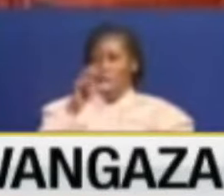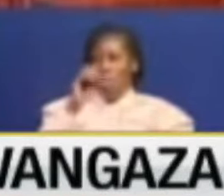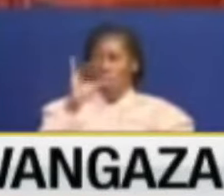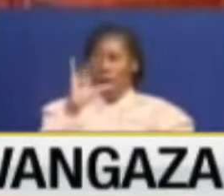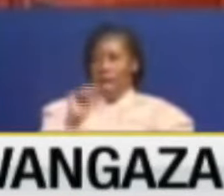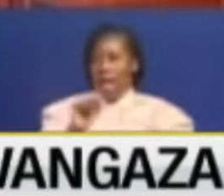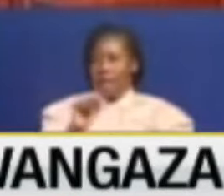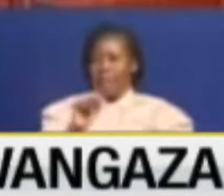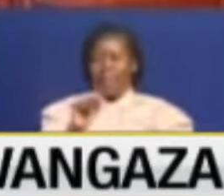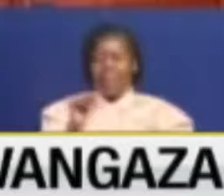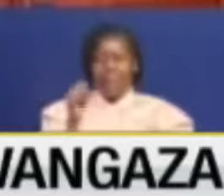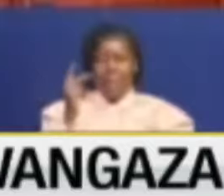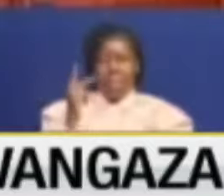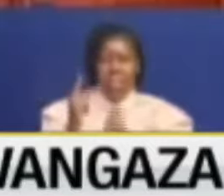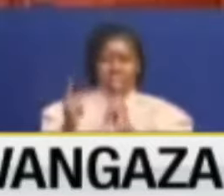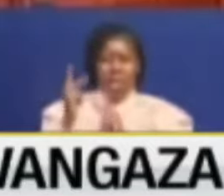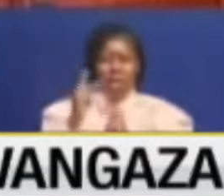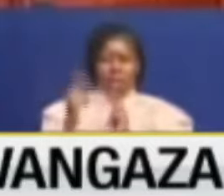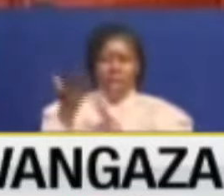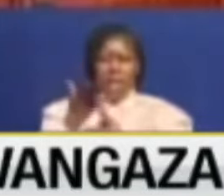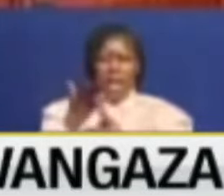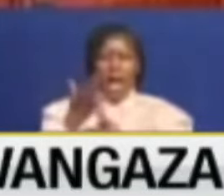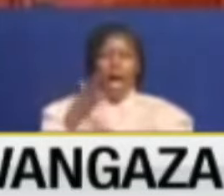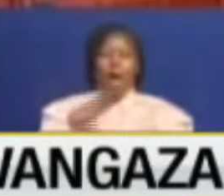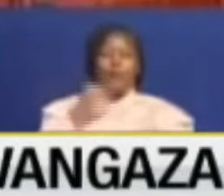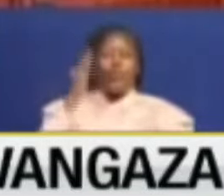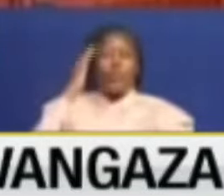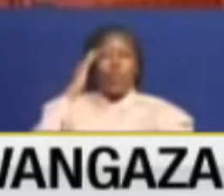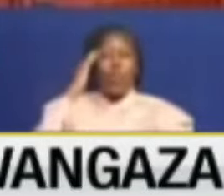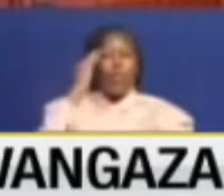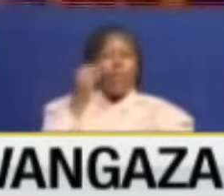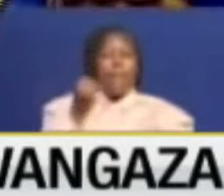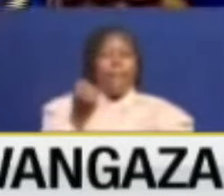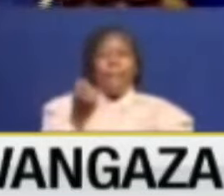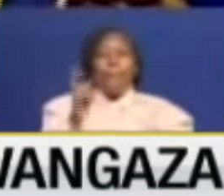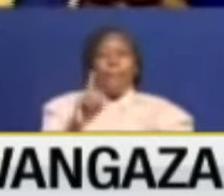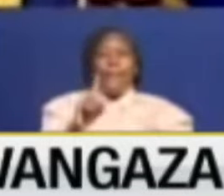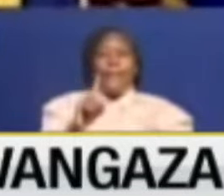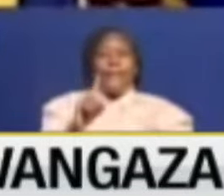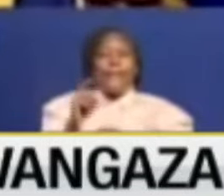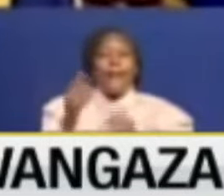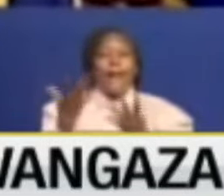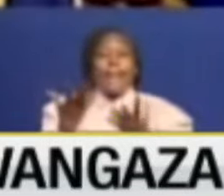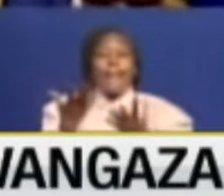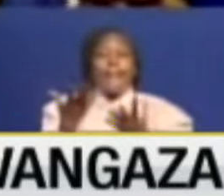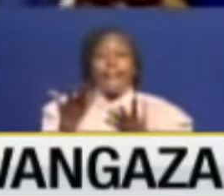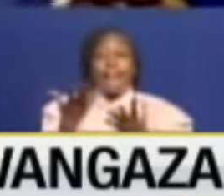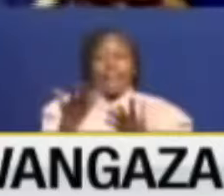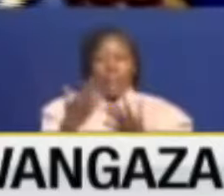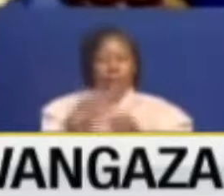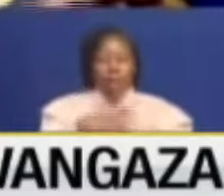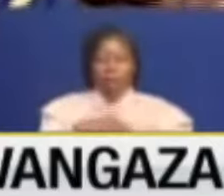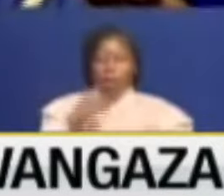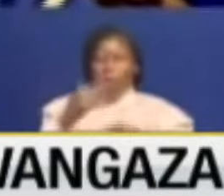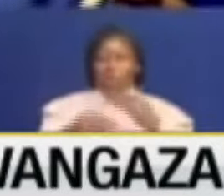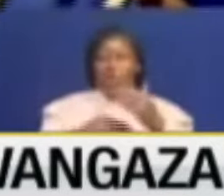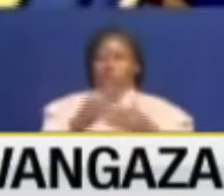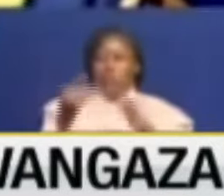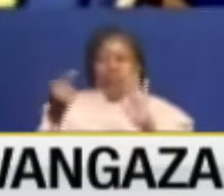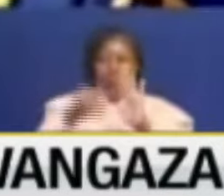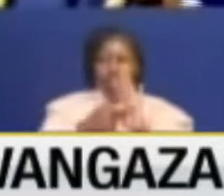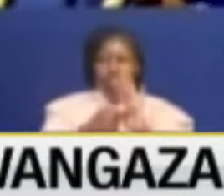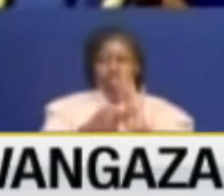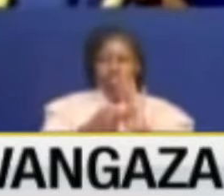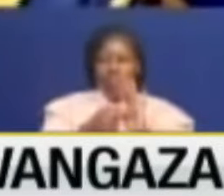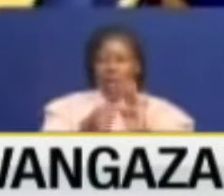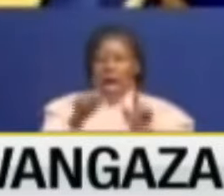Speaker, in view of the earlier interventions, may I know how many minutes I still have for ease of time management? Just proceed. It shall be indicated to you